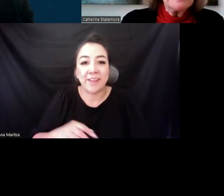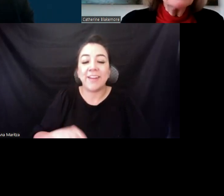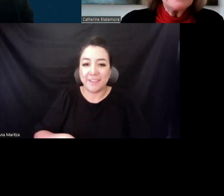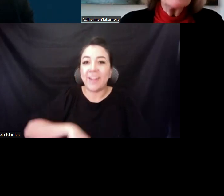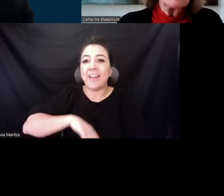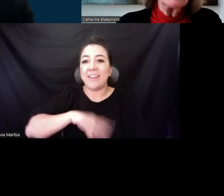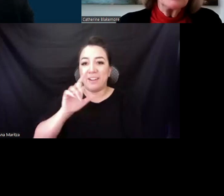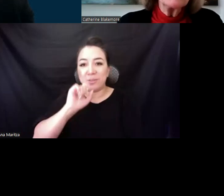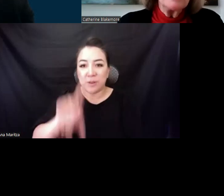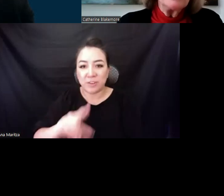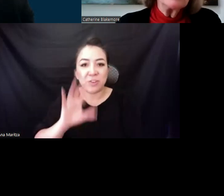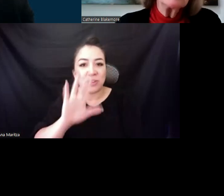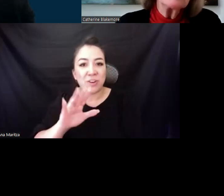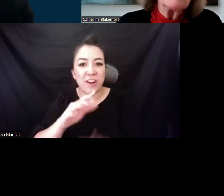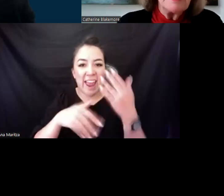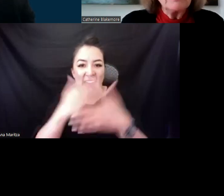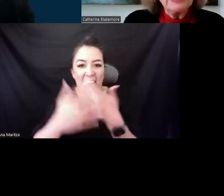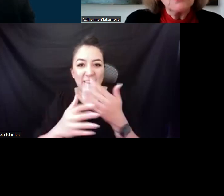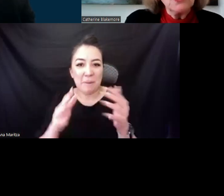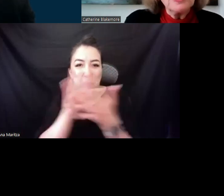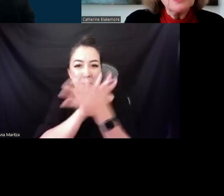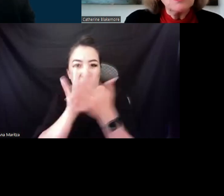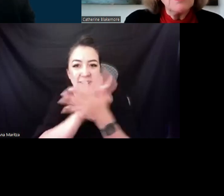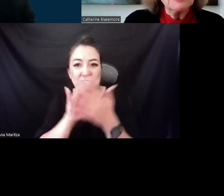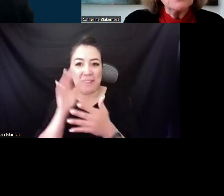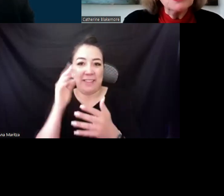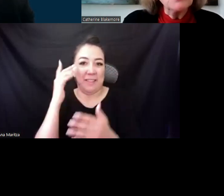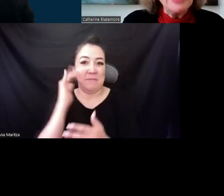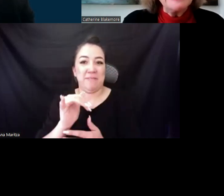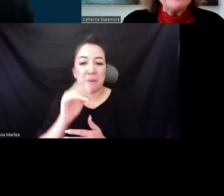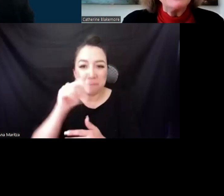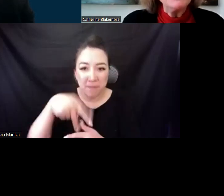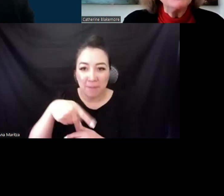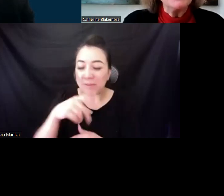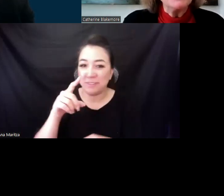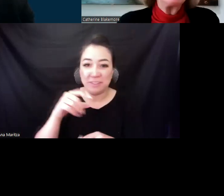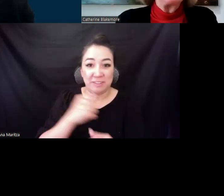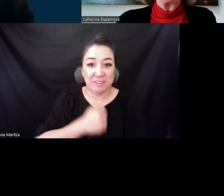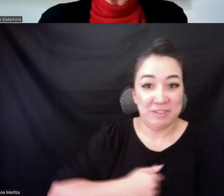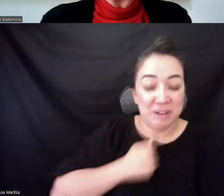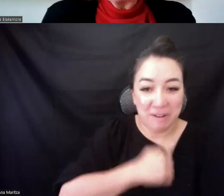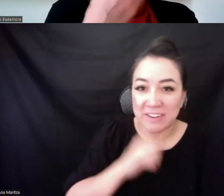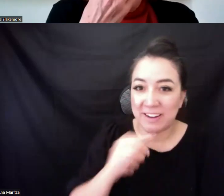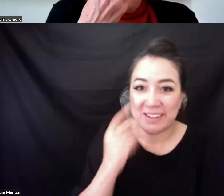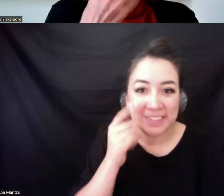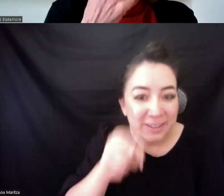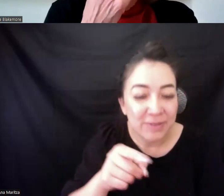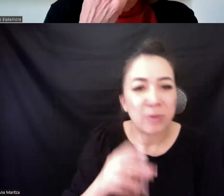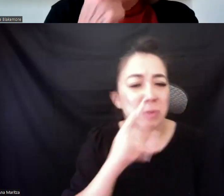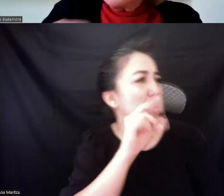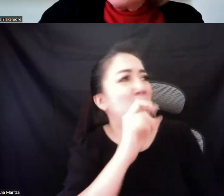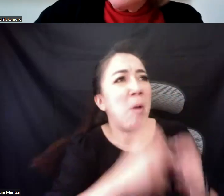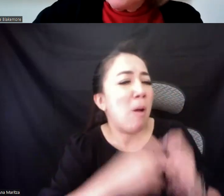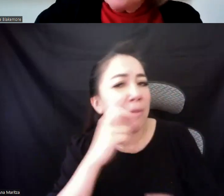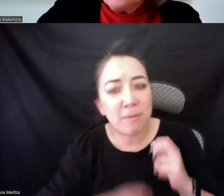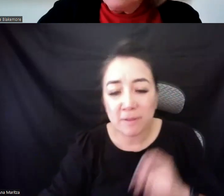Your hand actually blends right into the map of California. So apologies for not seeing you there. No problem.